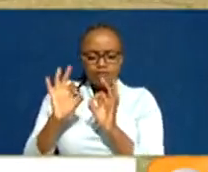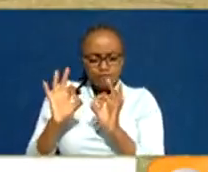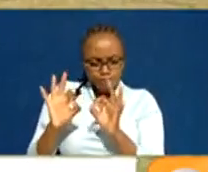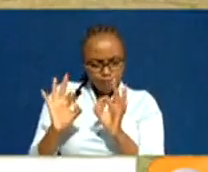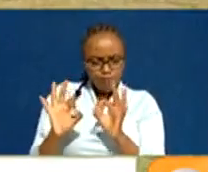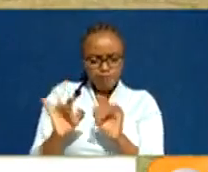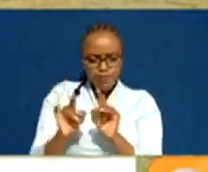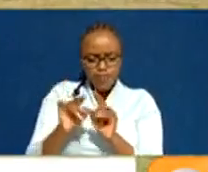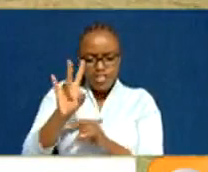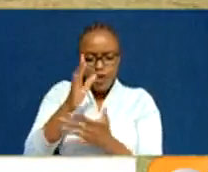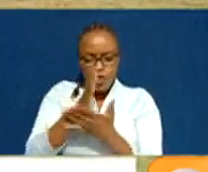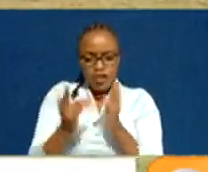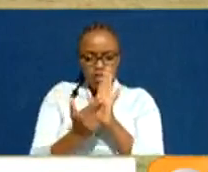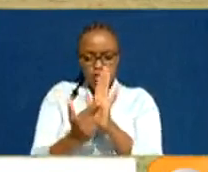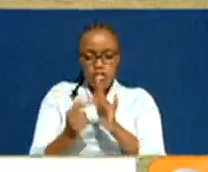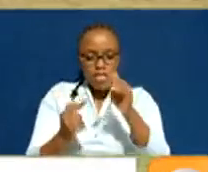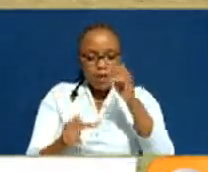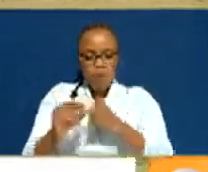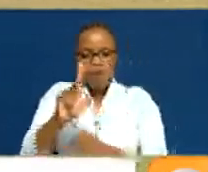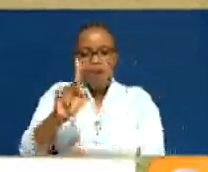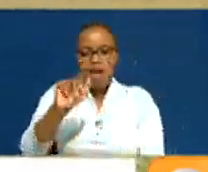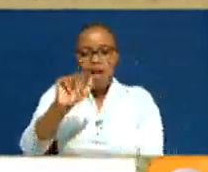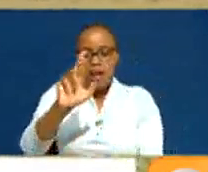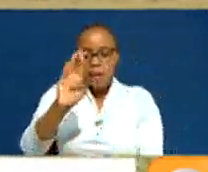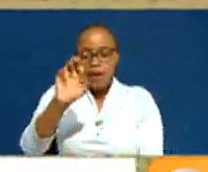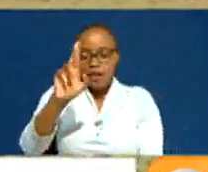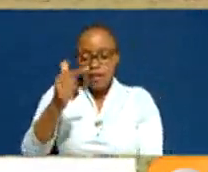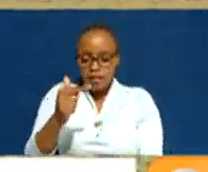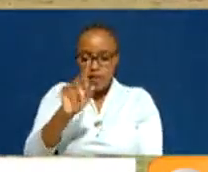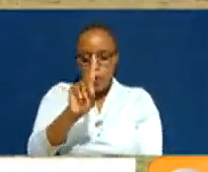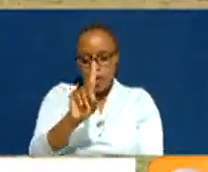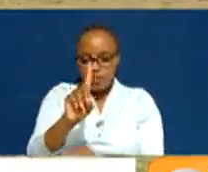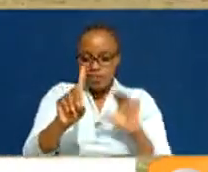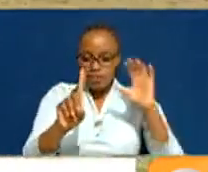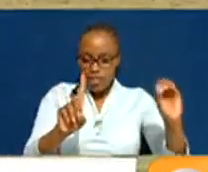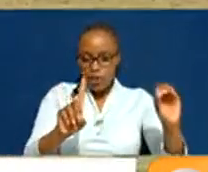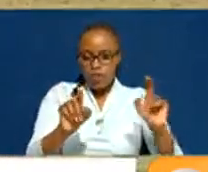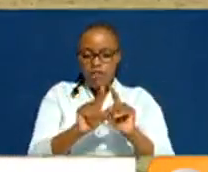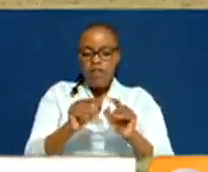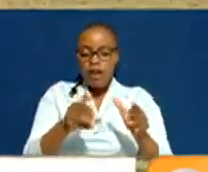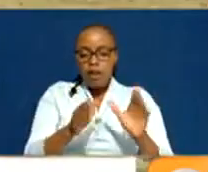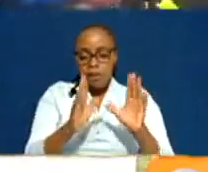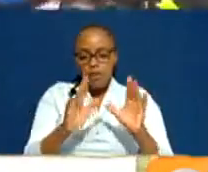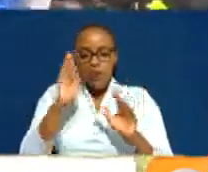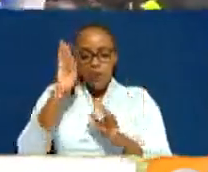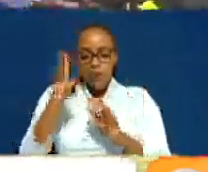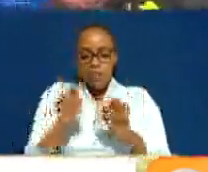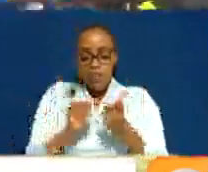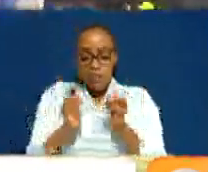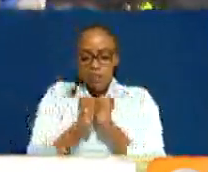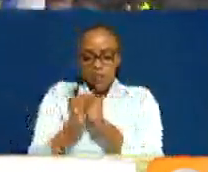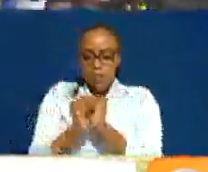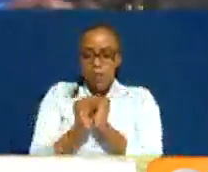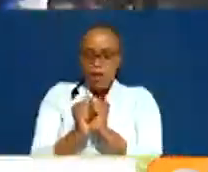second half display to defeat Cabernet High 1-0. Highway Secondary School will battle it